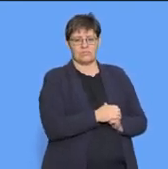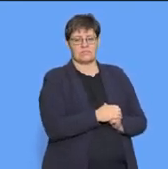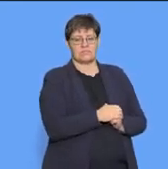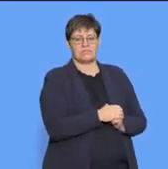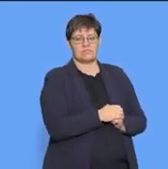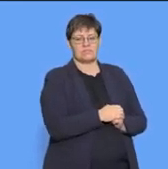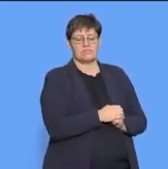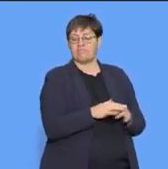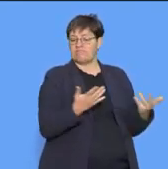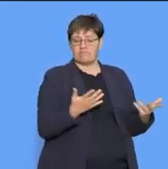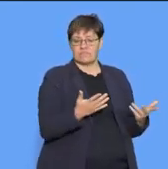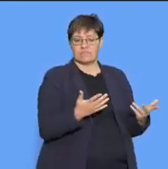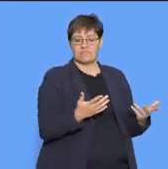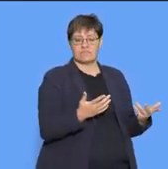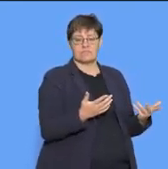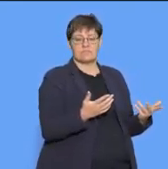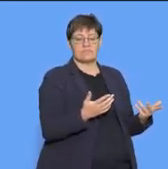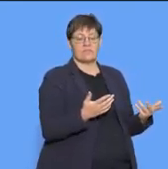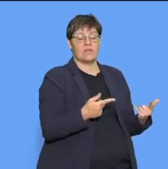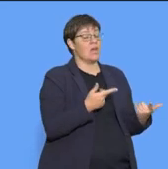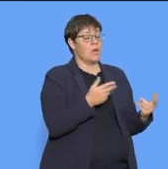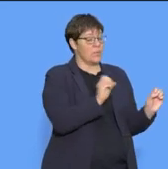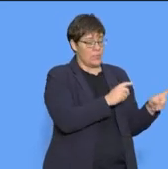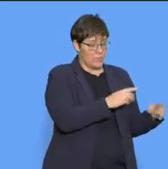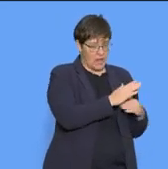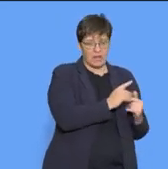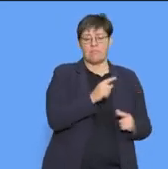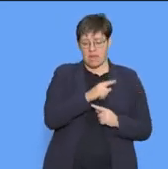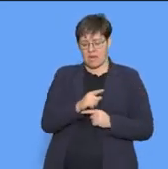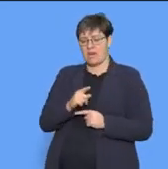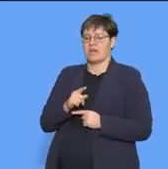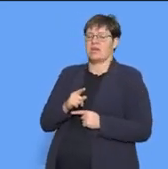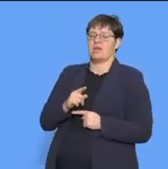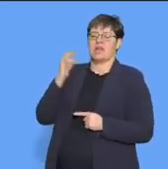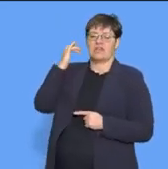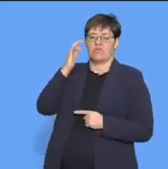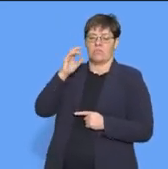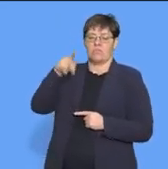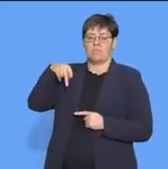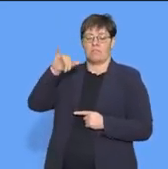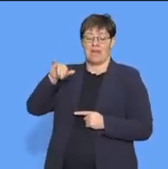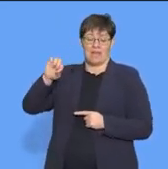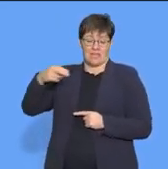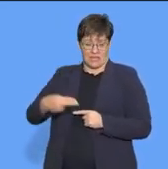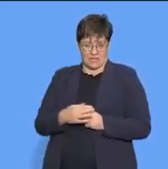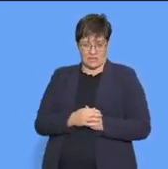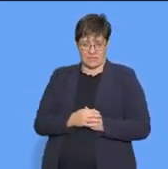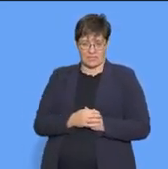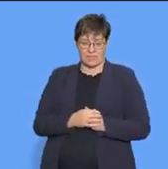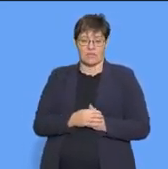tan. If there is no angles involved, then it's just theorem of Pythagoras. Okay, and the grade 11